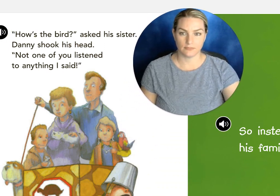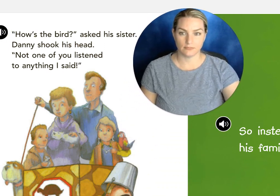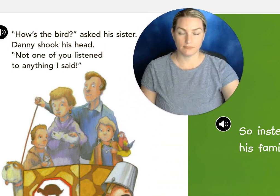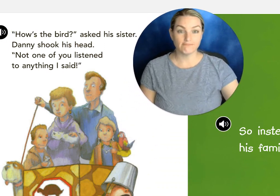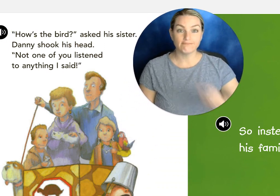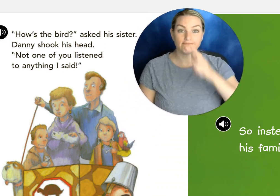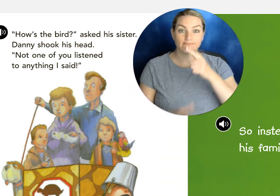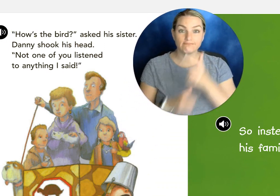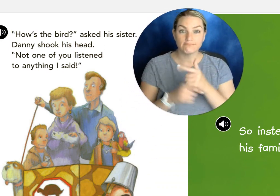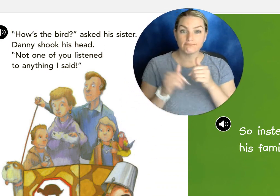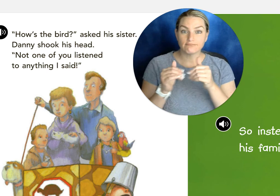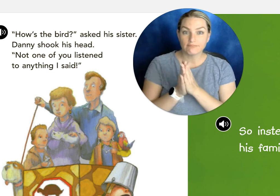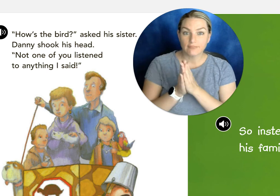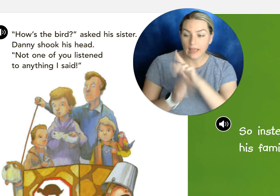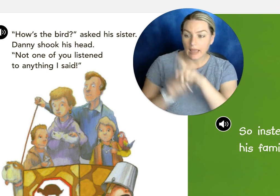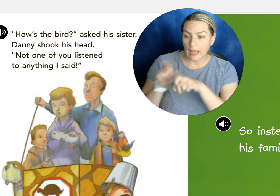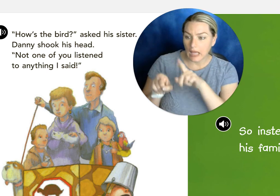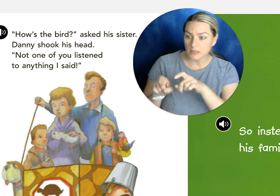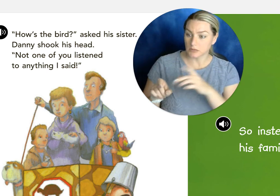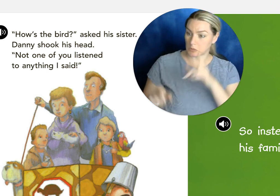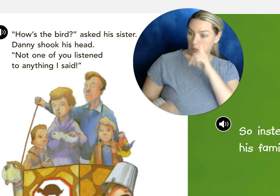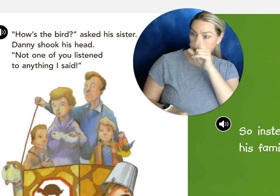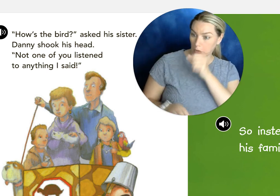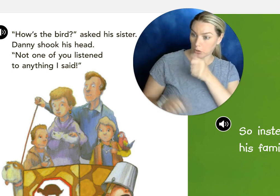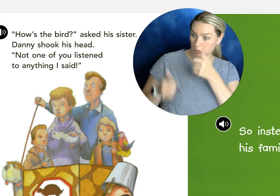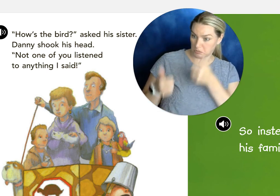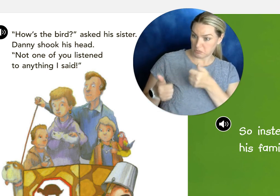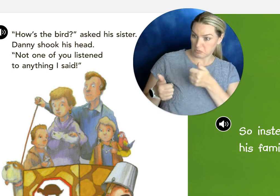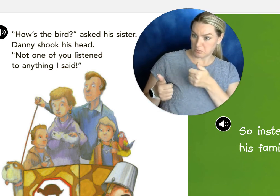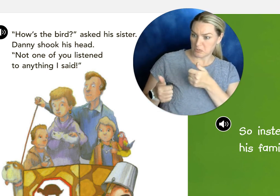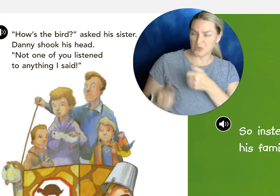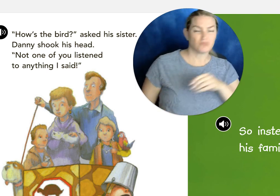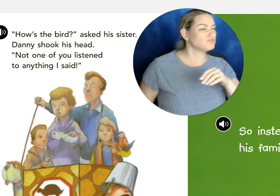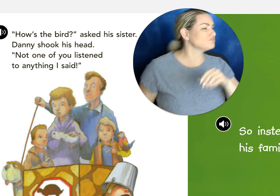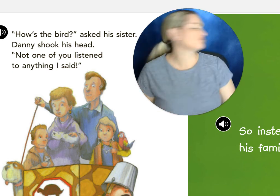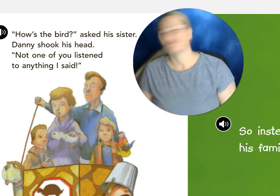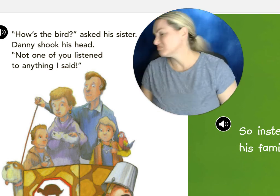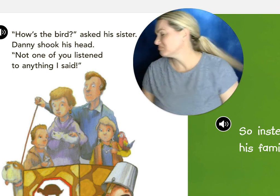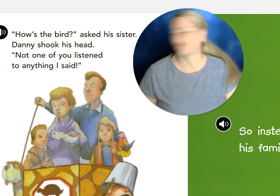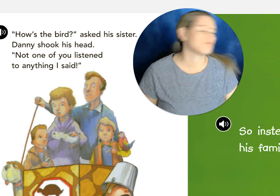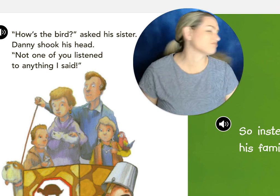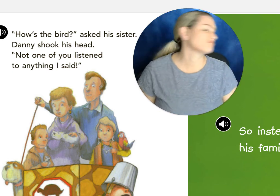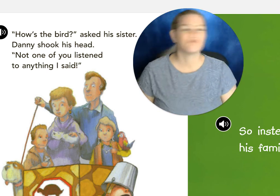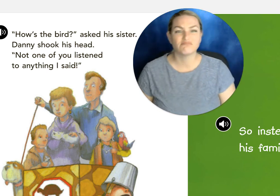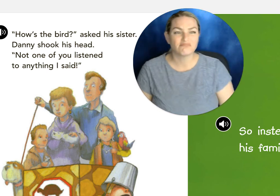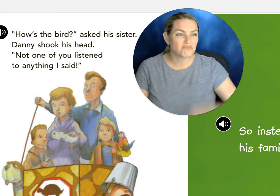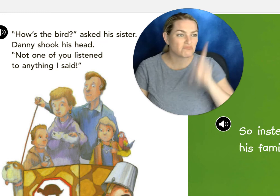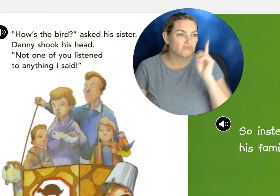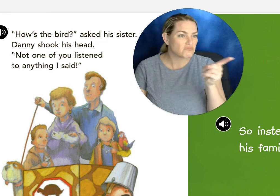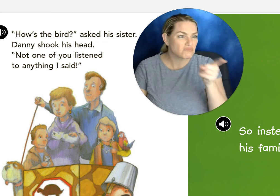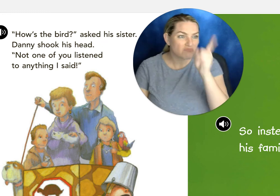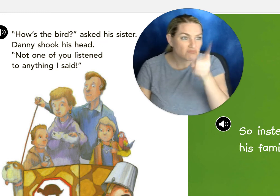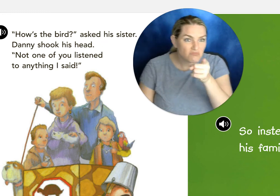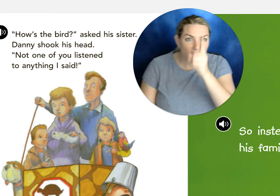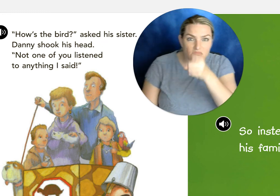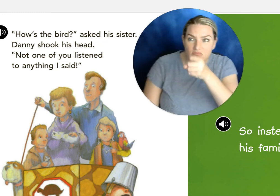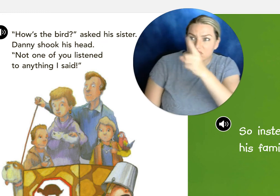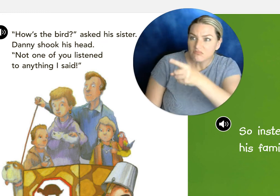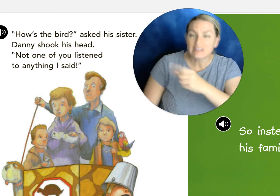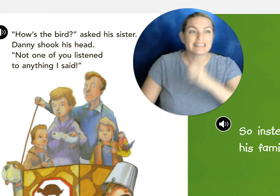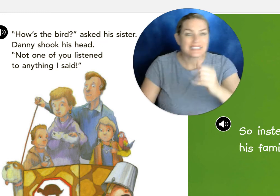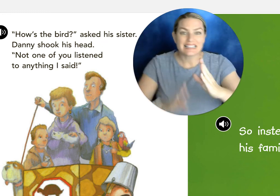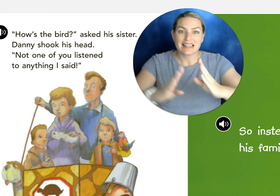How's the bird? Asked his sister. Danny shook his head. Not one of you listened to anything